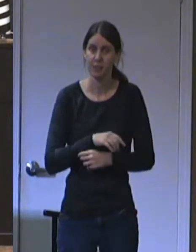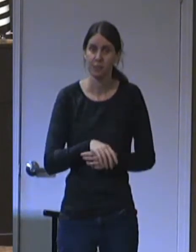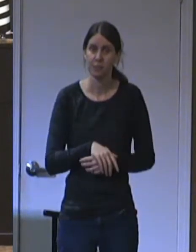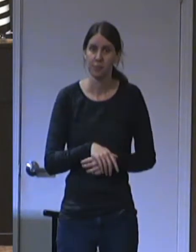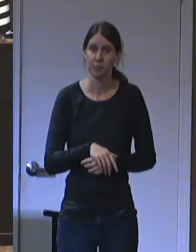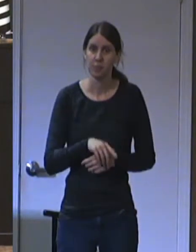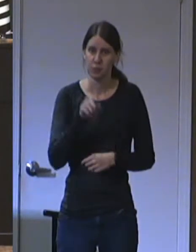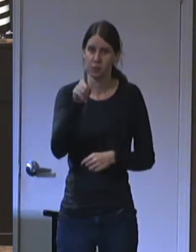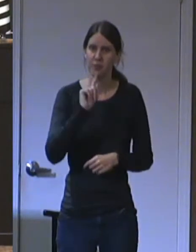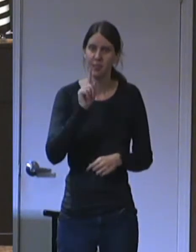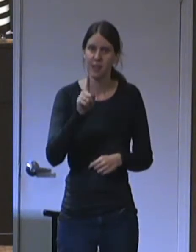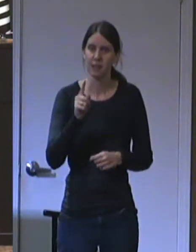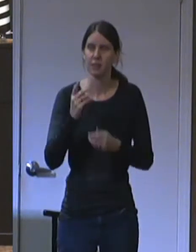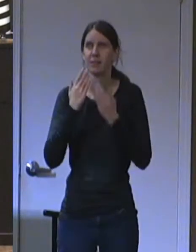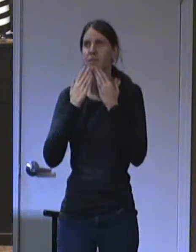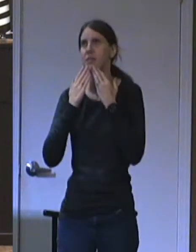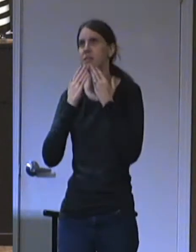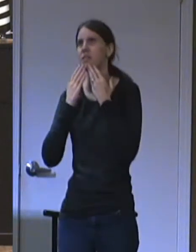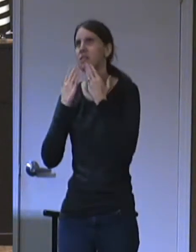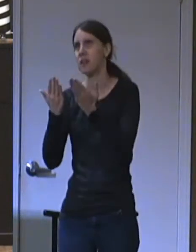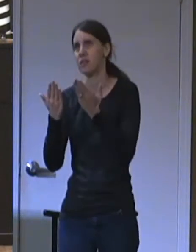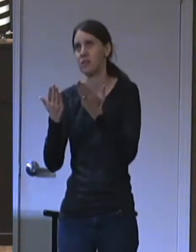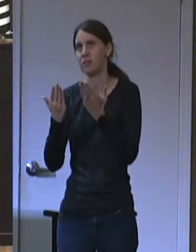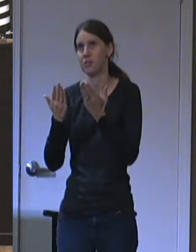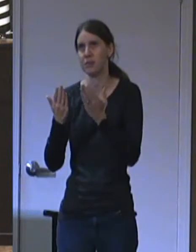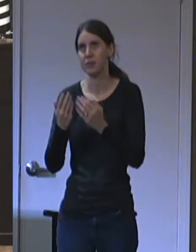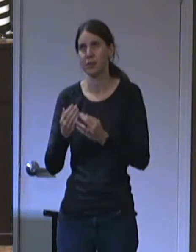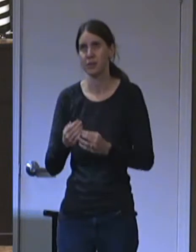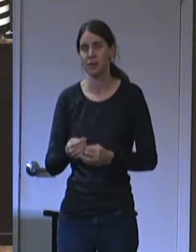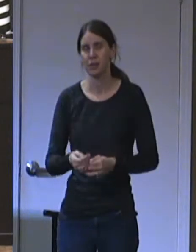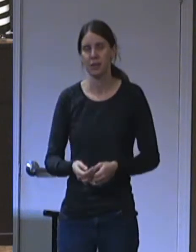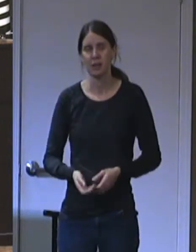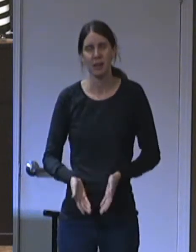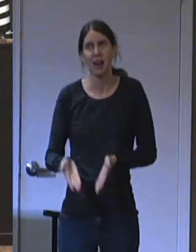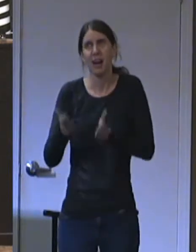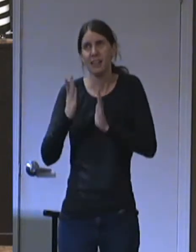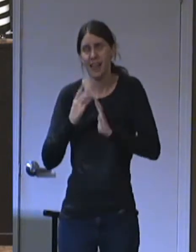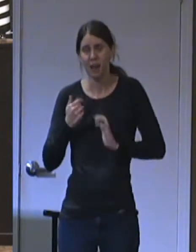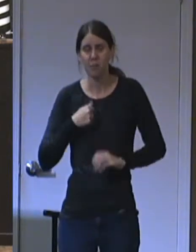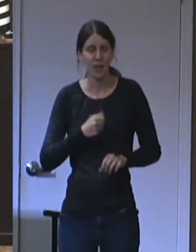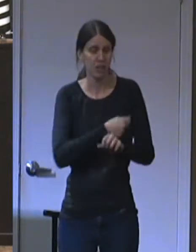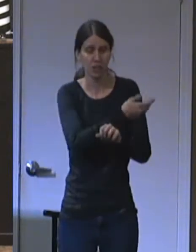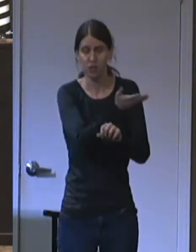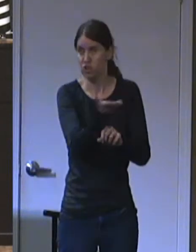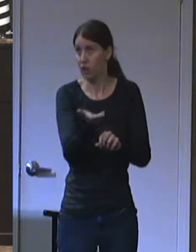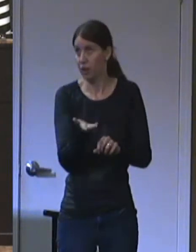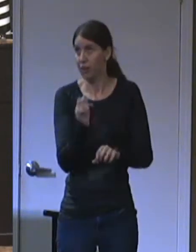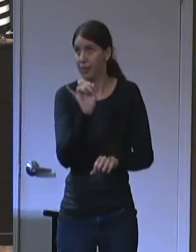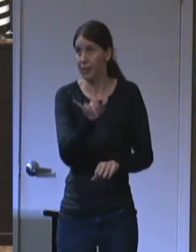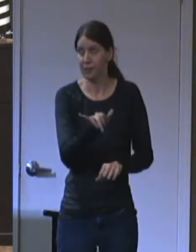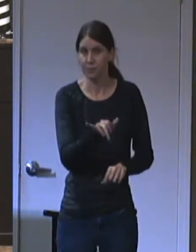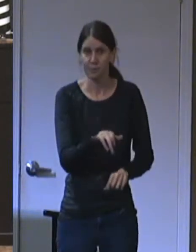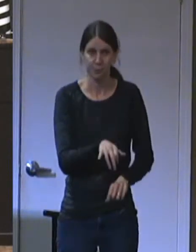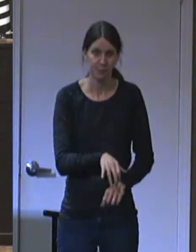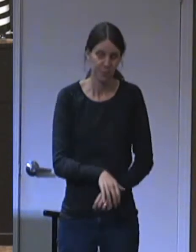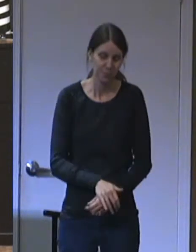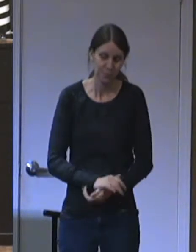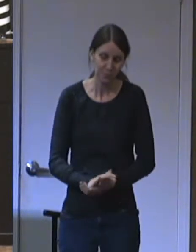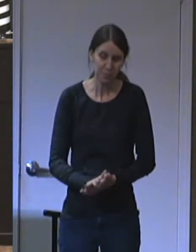so that you can say, "Thank you, Lord. Let me pass on what you gave to me."